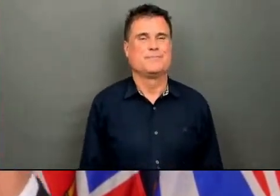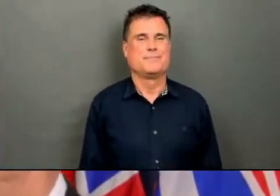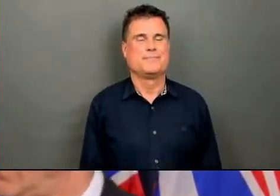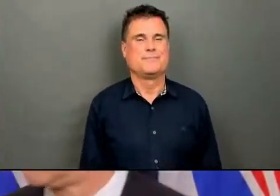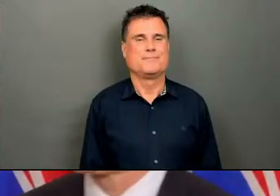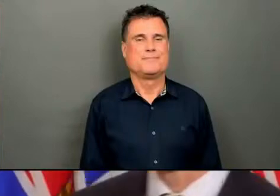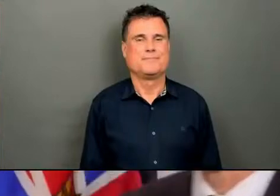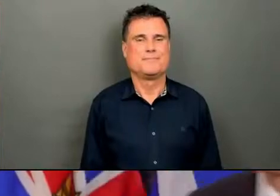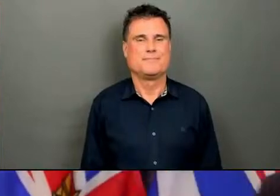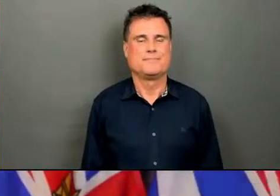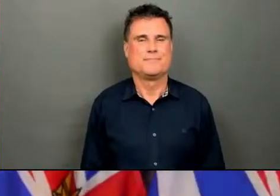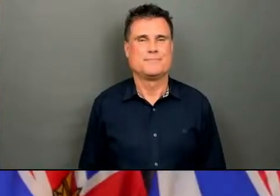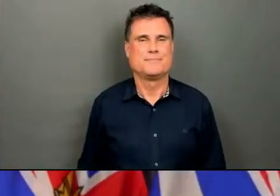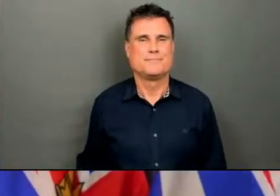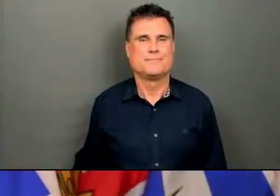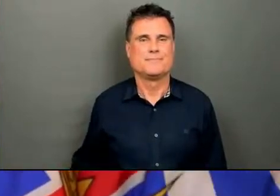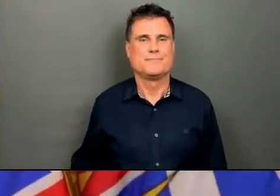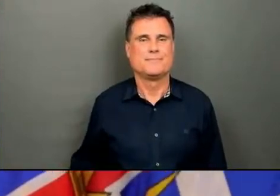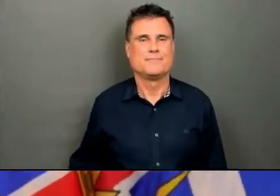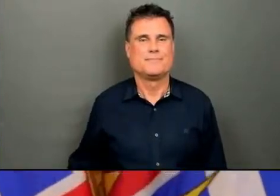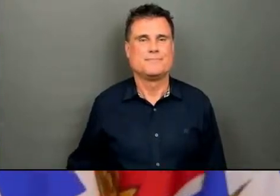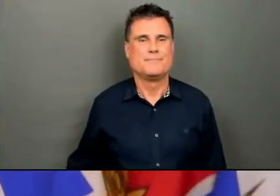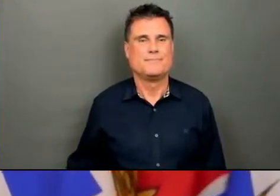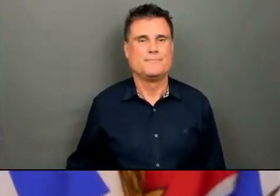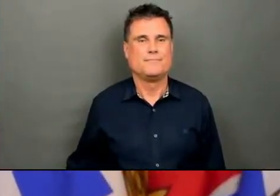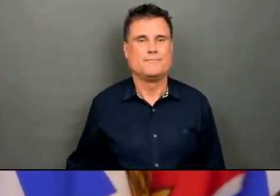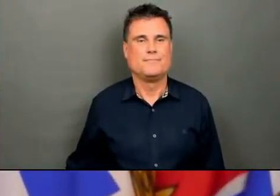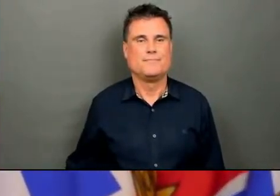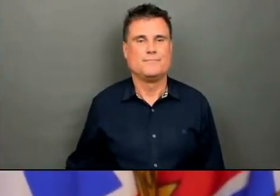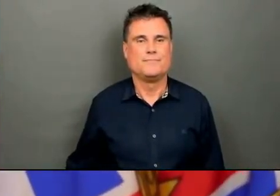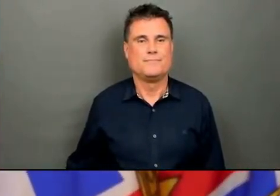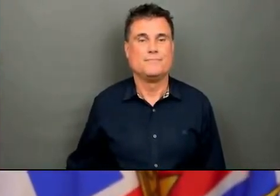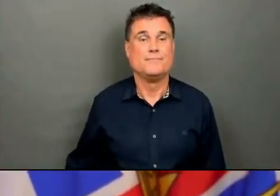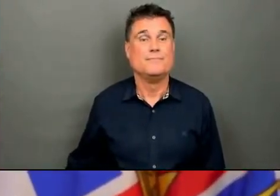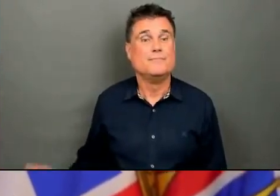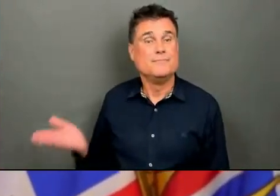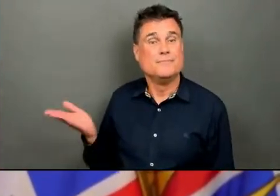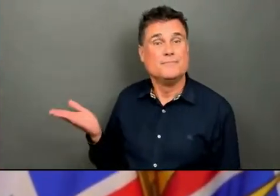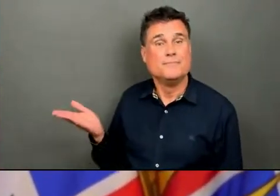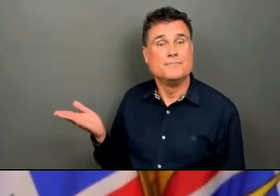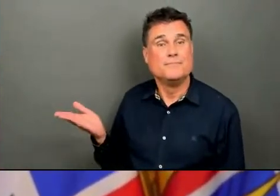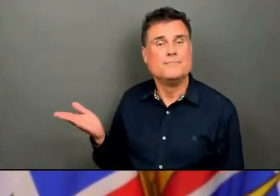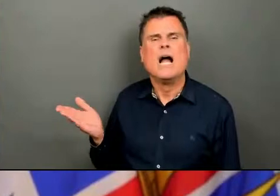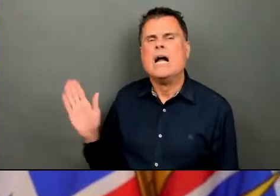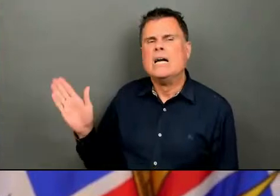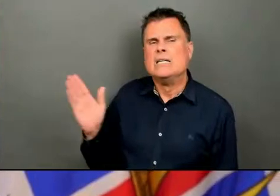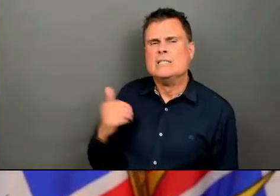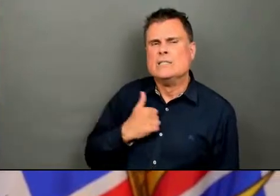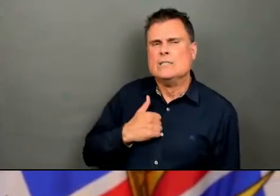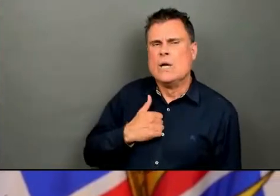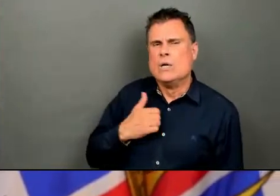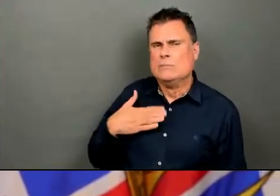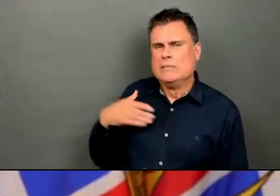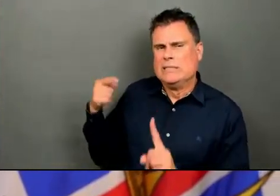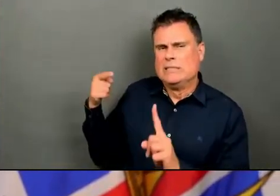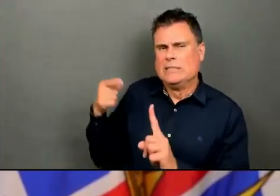you. Okay. And sorry, I didn't specifically answer the question about how long to wait for your